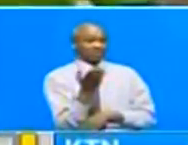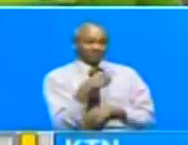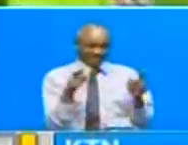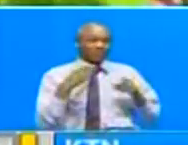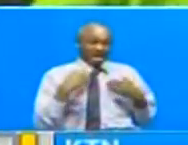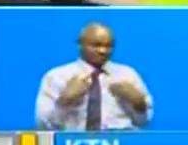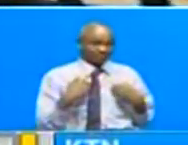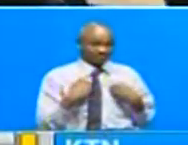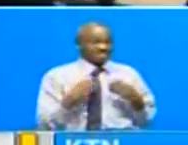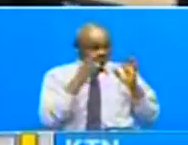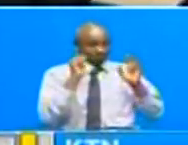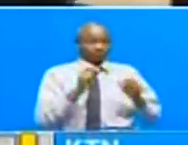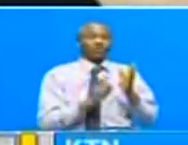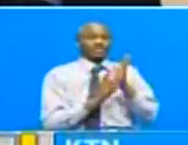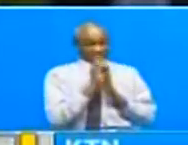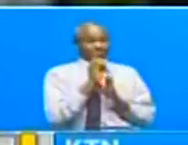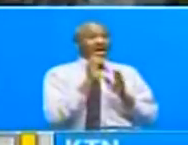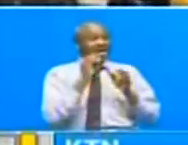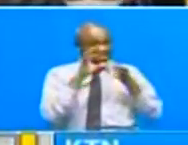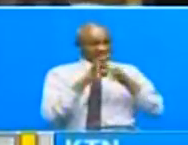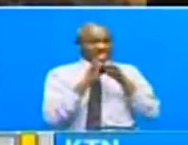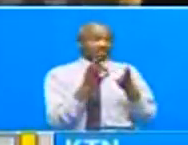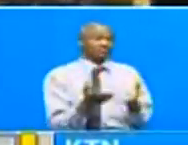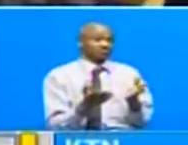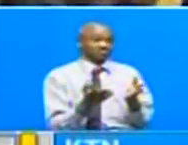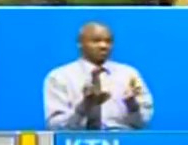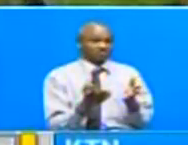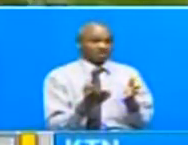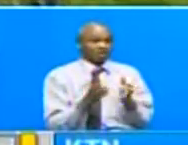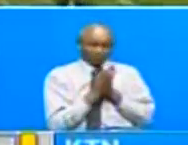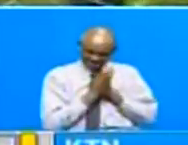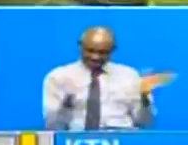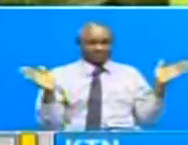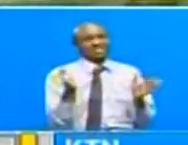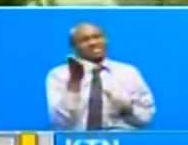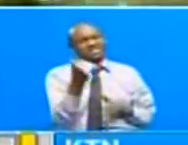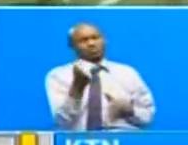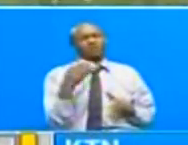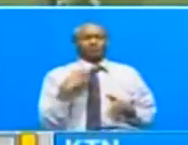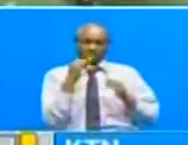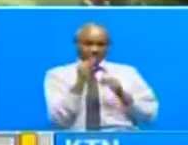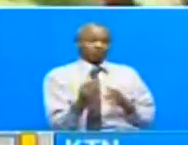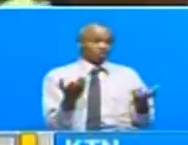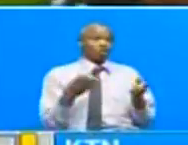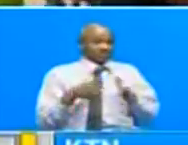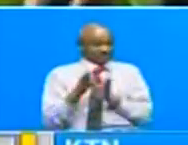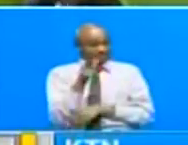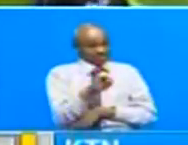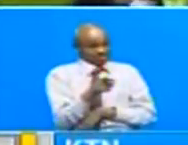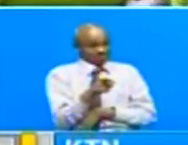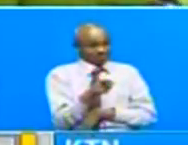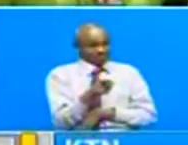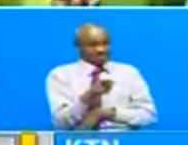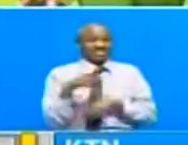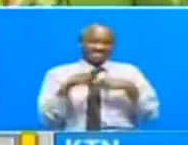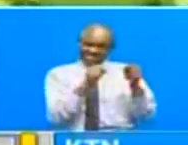we have the, if we can develop the culture to be, you know, transparency start with individual, not the system. Because, you know, system